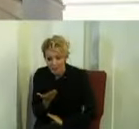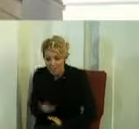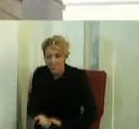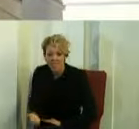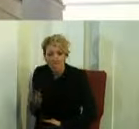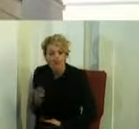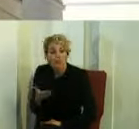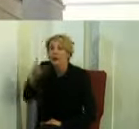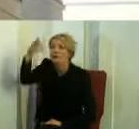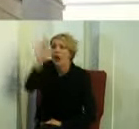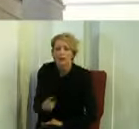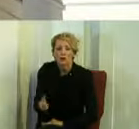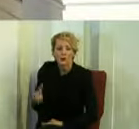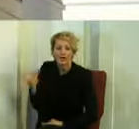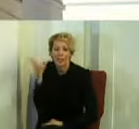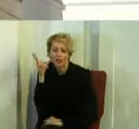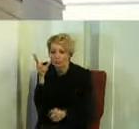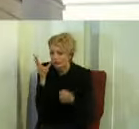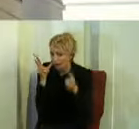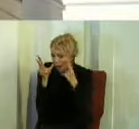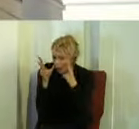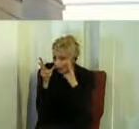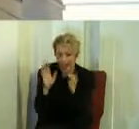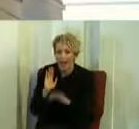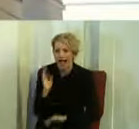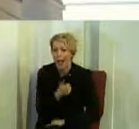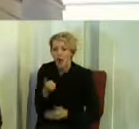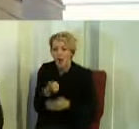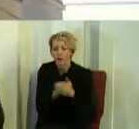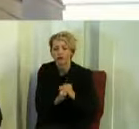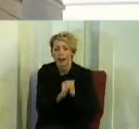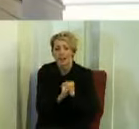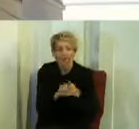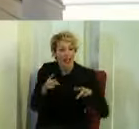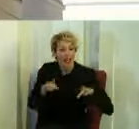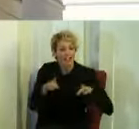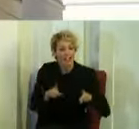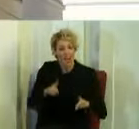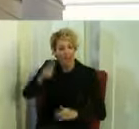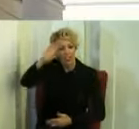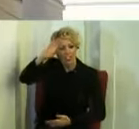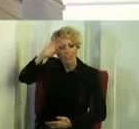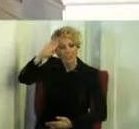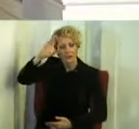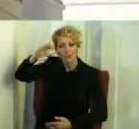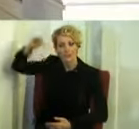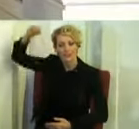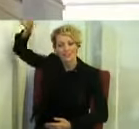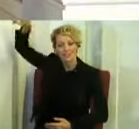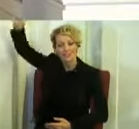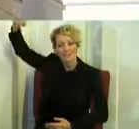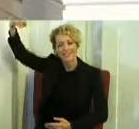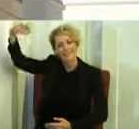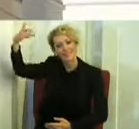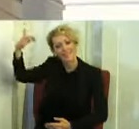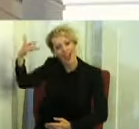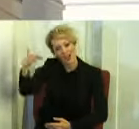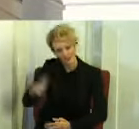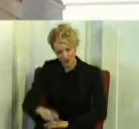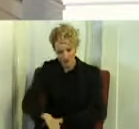who hears our prayers. A God who has allowed the sun to rise and the sun to